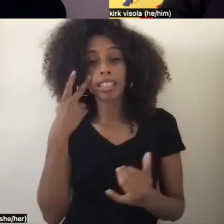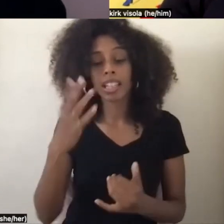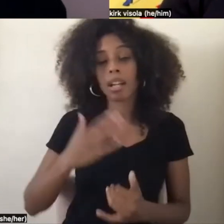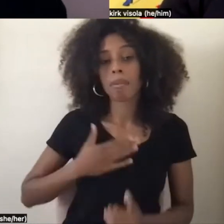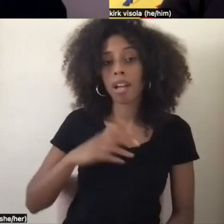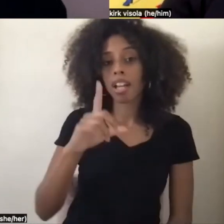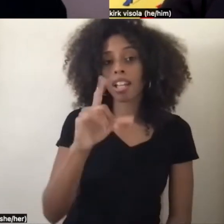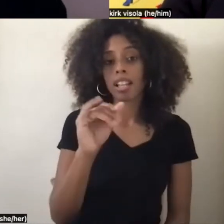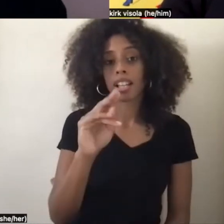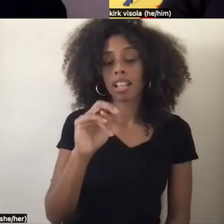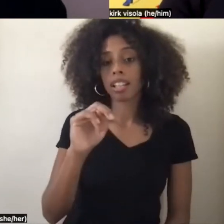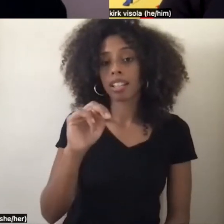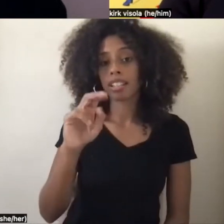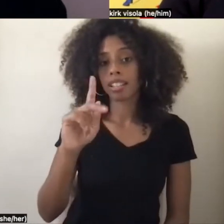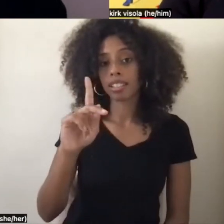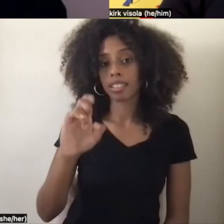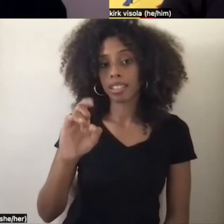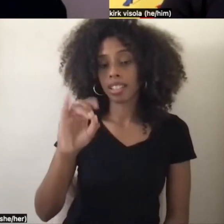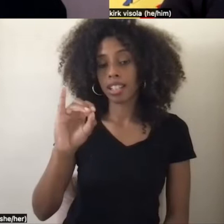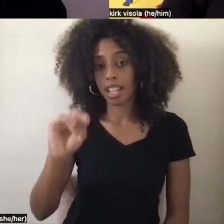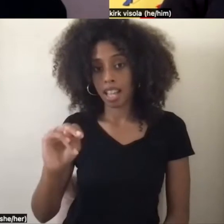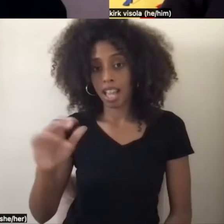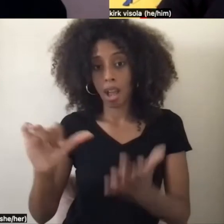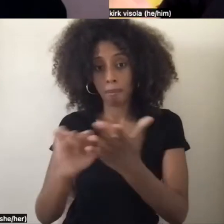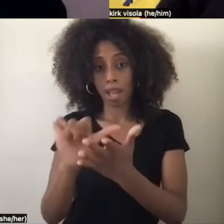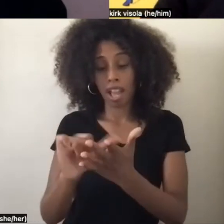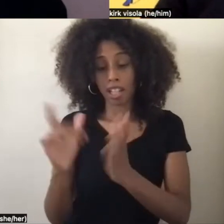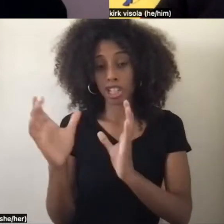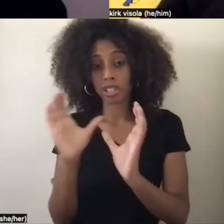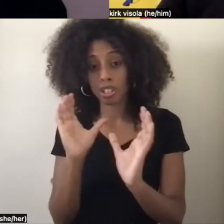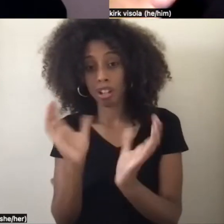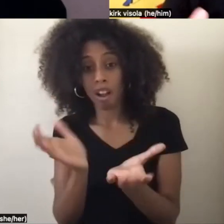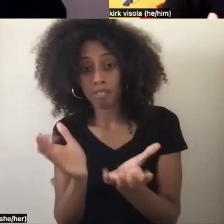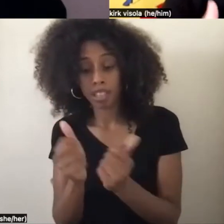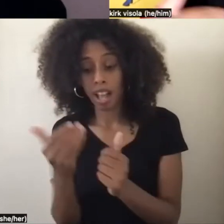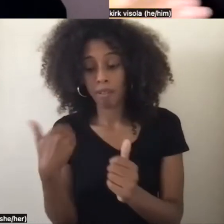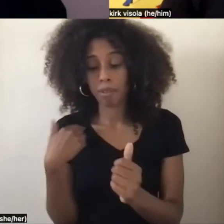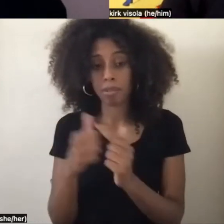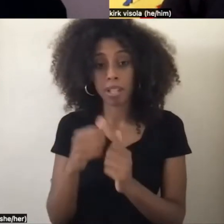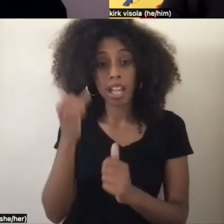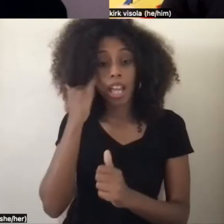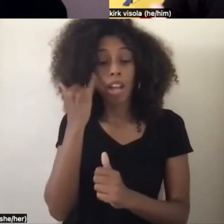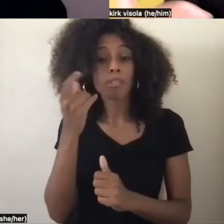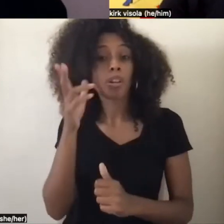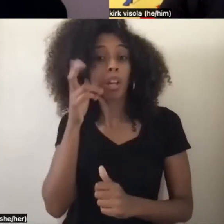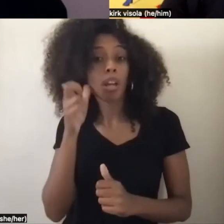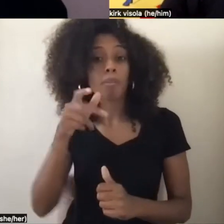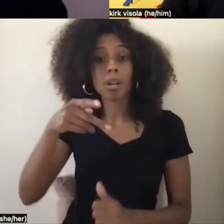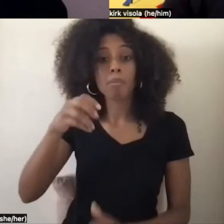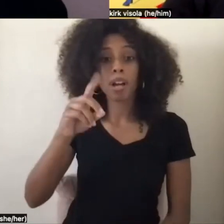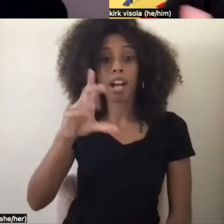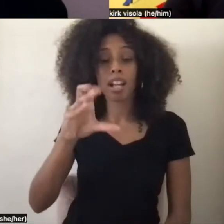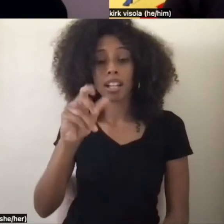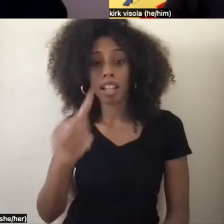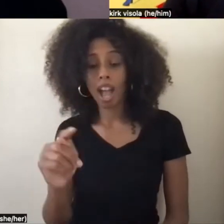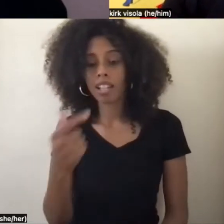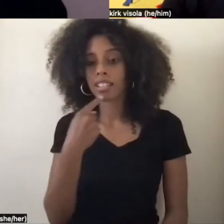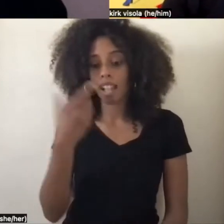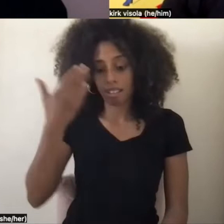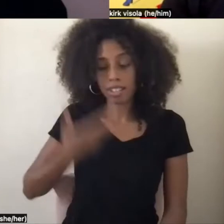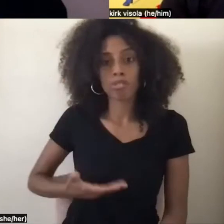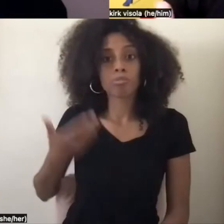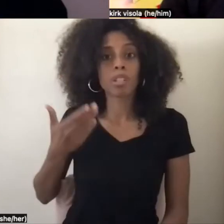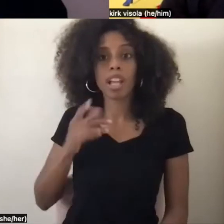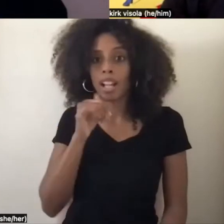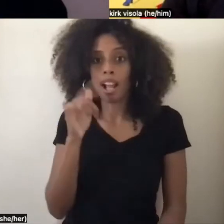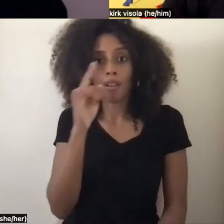have a conversation with me. And every single interview, if you ever hear me on my podcast or anything, I always talk like this. This is who I am. This isn't a front. This is just who